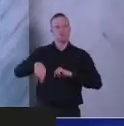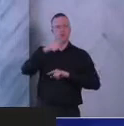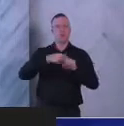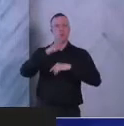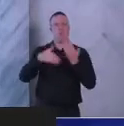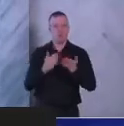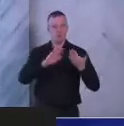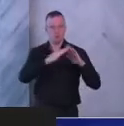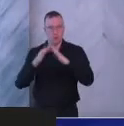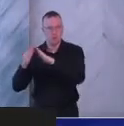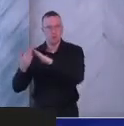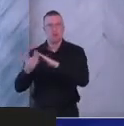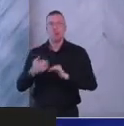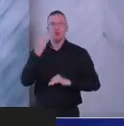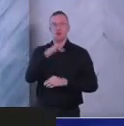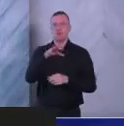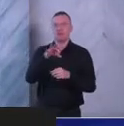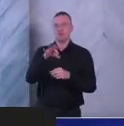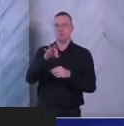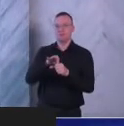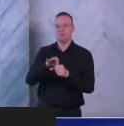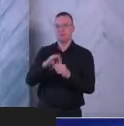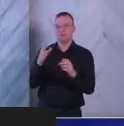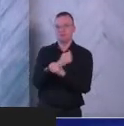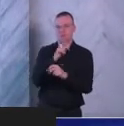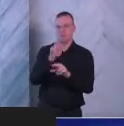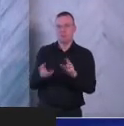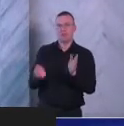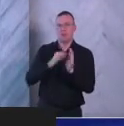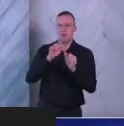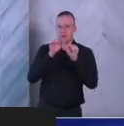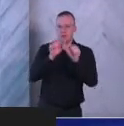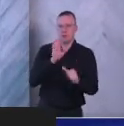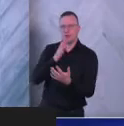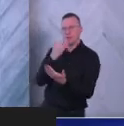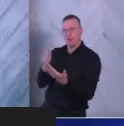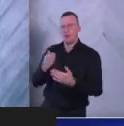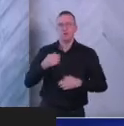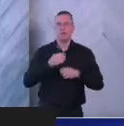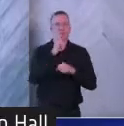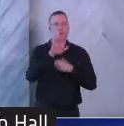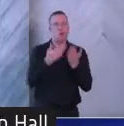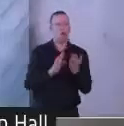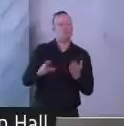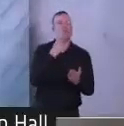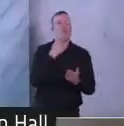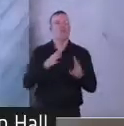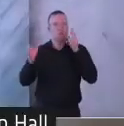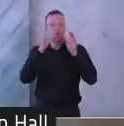our community. And if reelected, I will certainly continue along that line and make sure that everybody's voice is heard. Thank